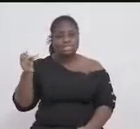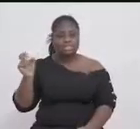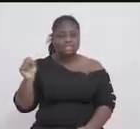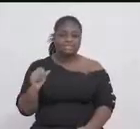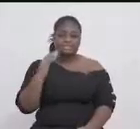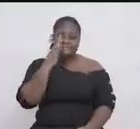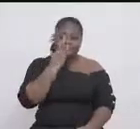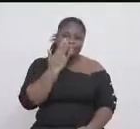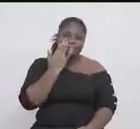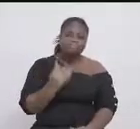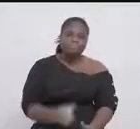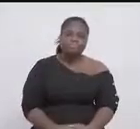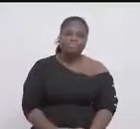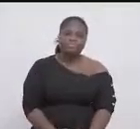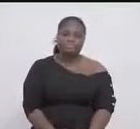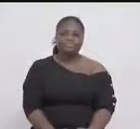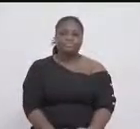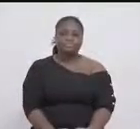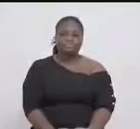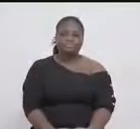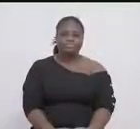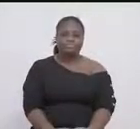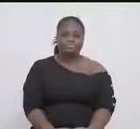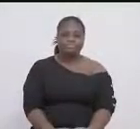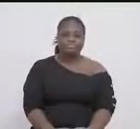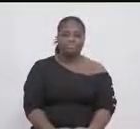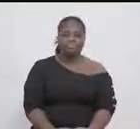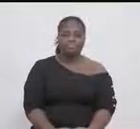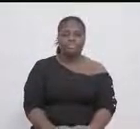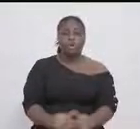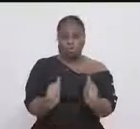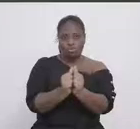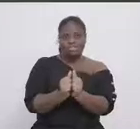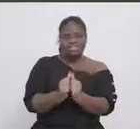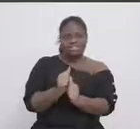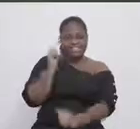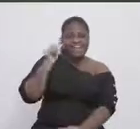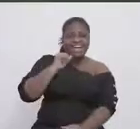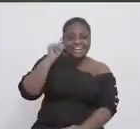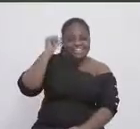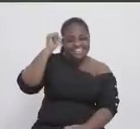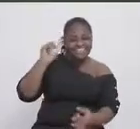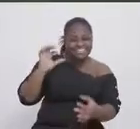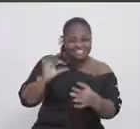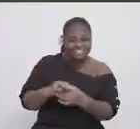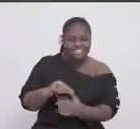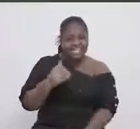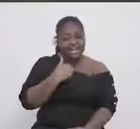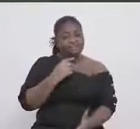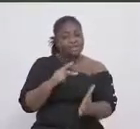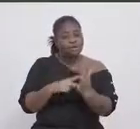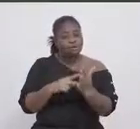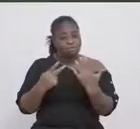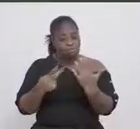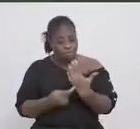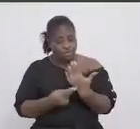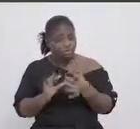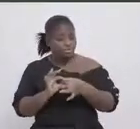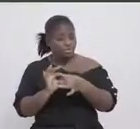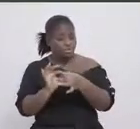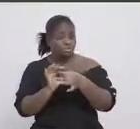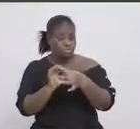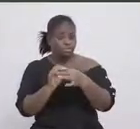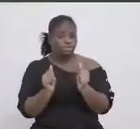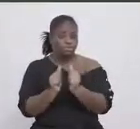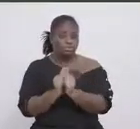Ernestina. All right, so with the adults joining, we have a program in collaboration with